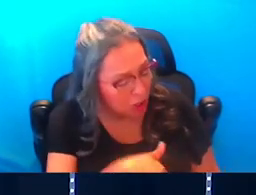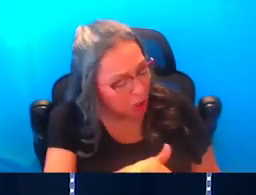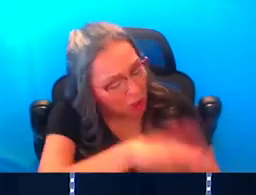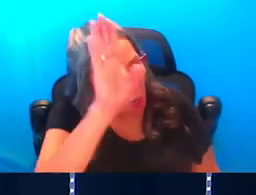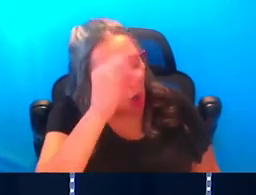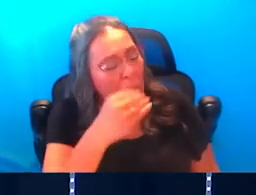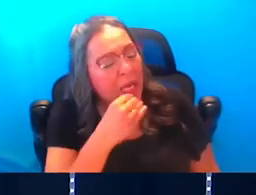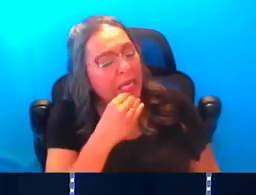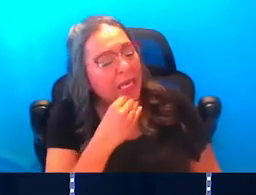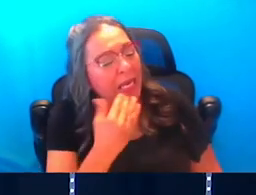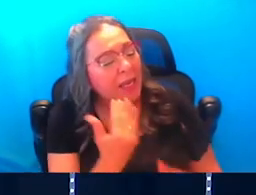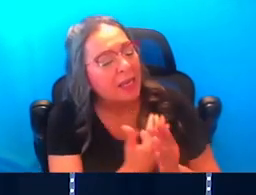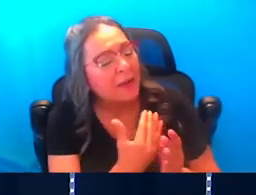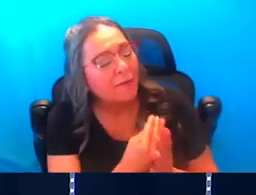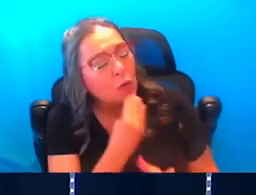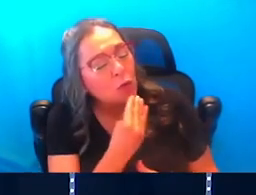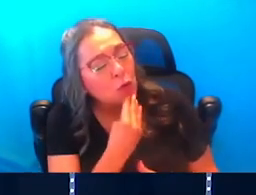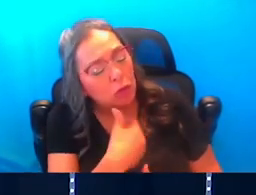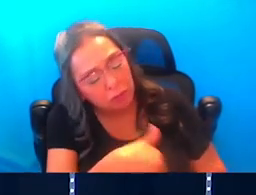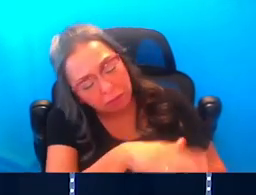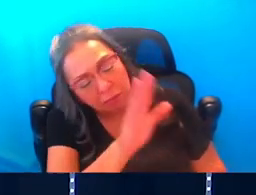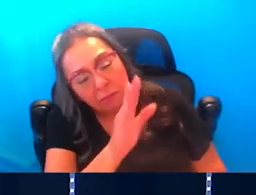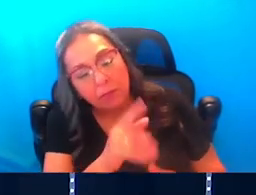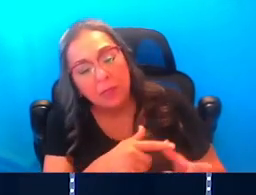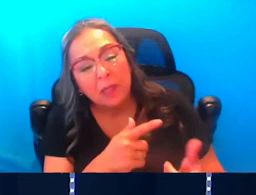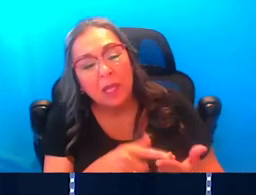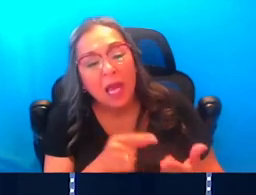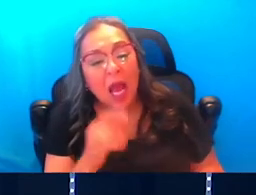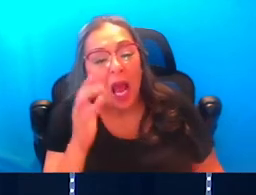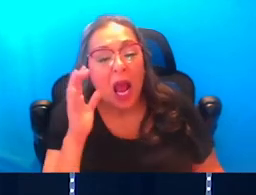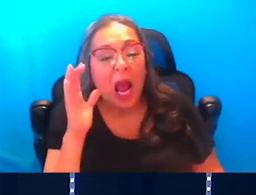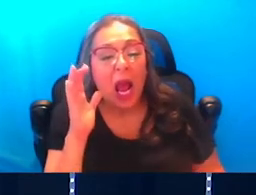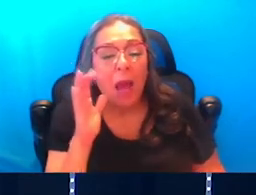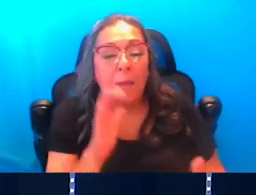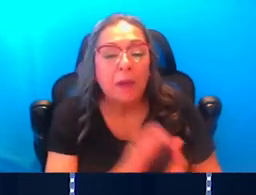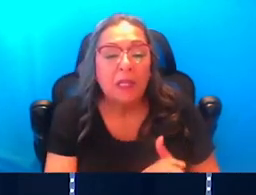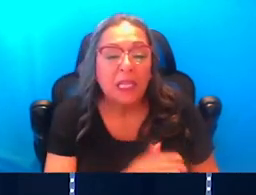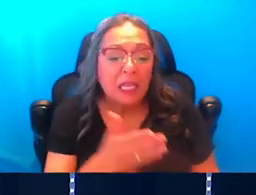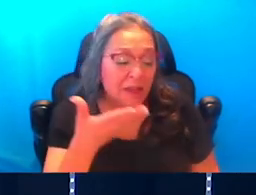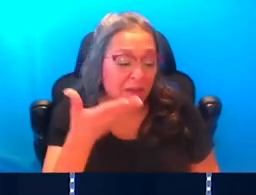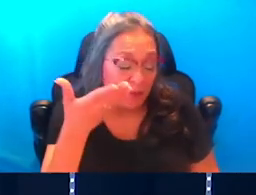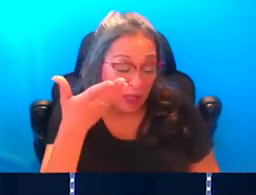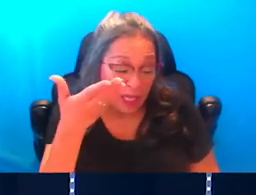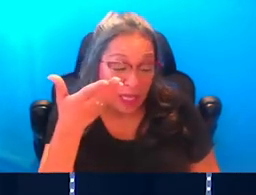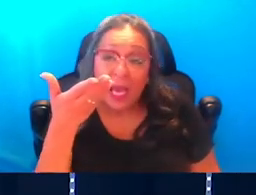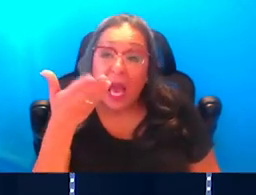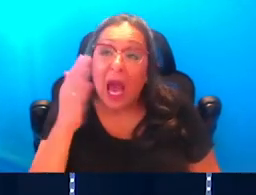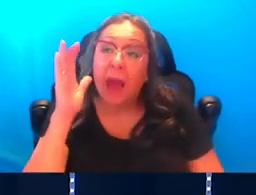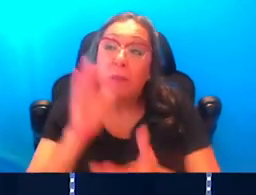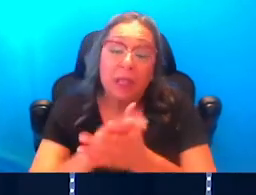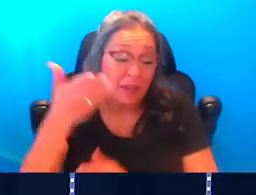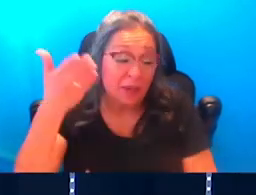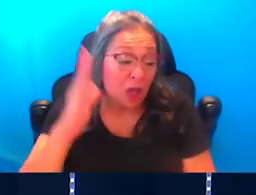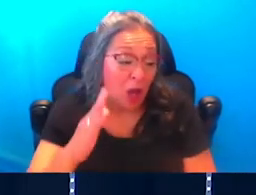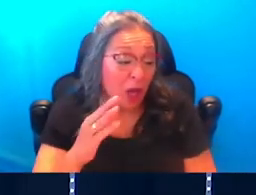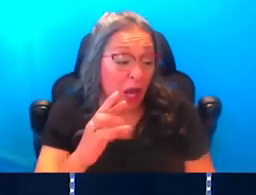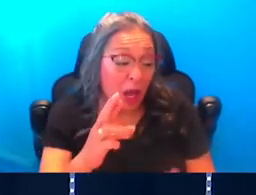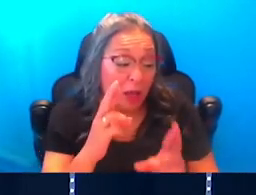sandwich. And you know what? And I'm believing God for a great coat for you. Believe in God for a fur